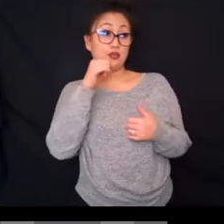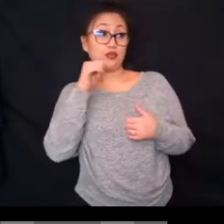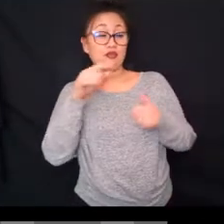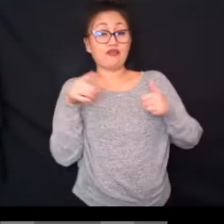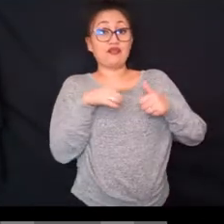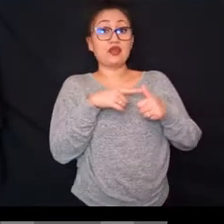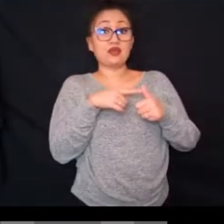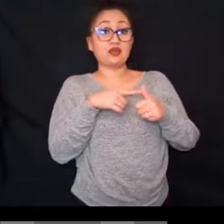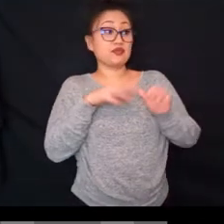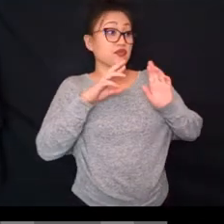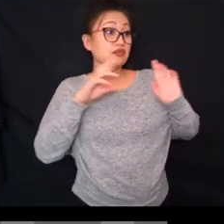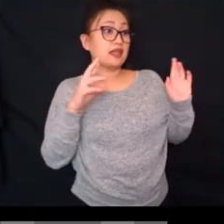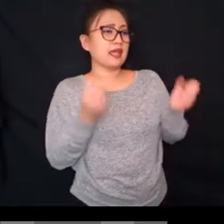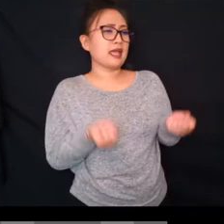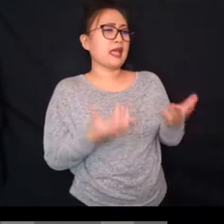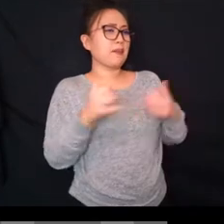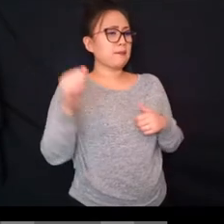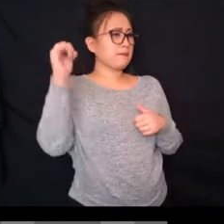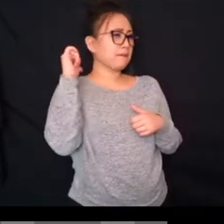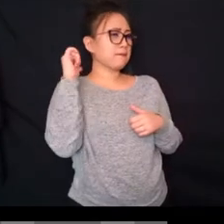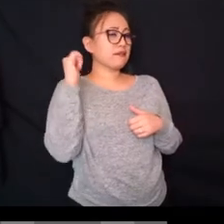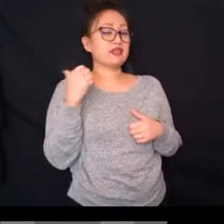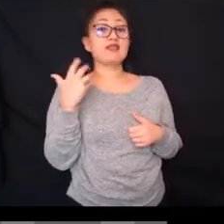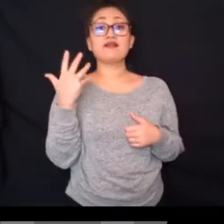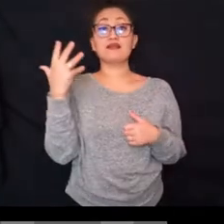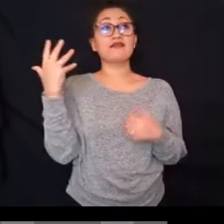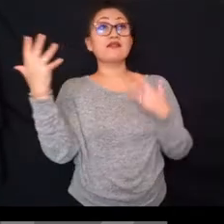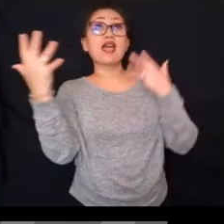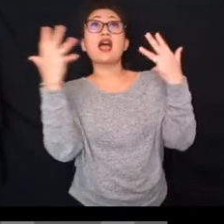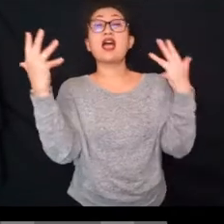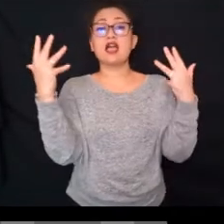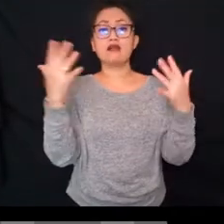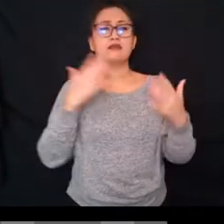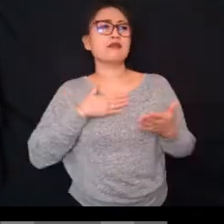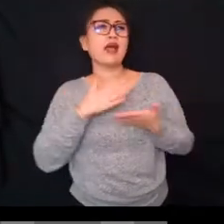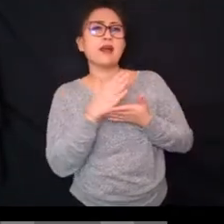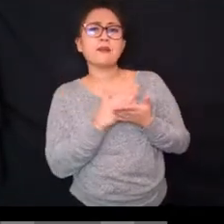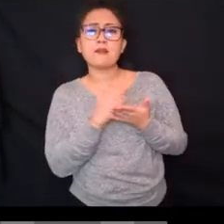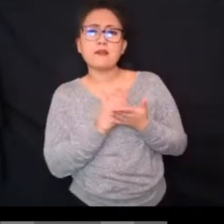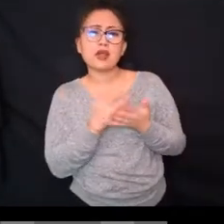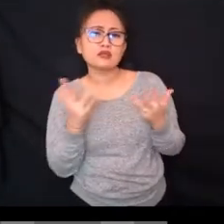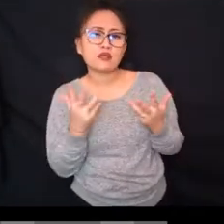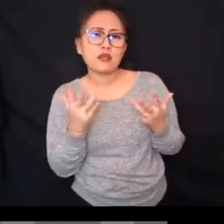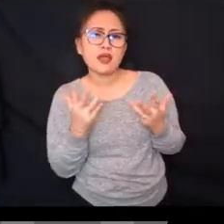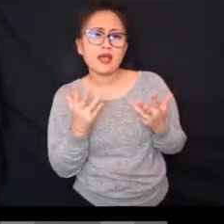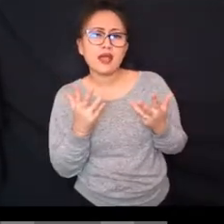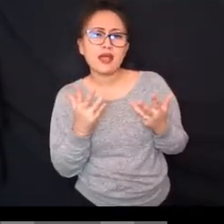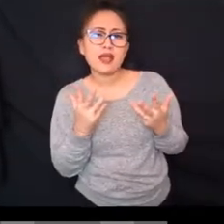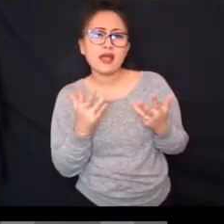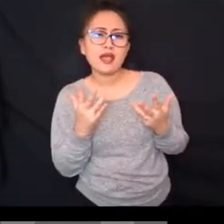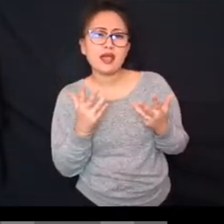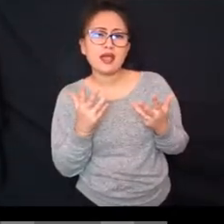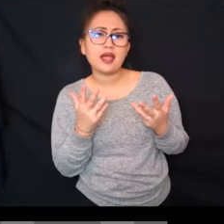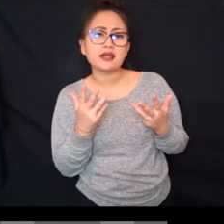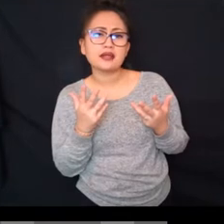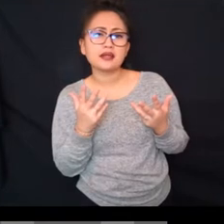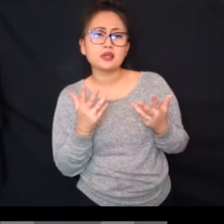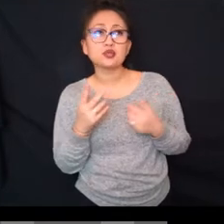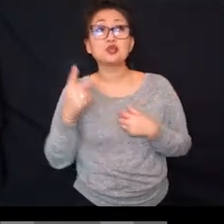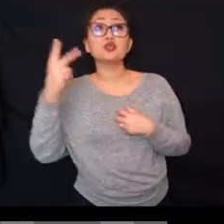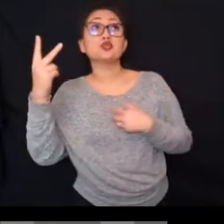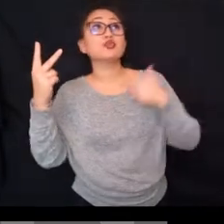Ready? How many's behind my back? 5. What's my part, girls? 2. What's my other part? 3. 3.